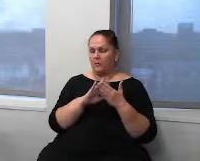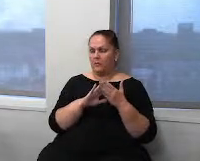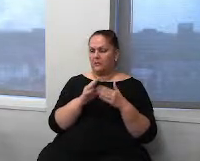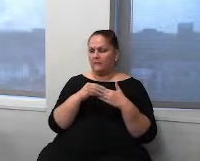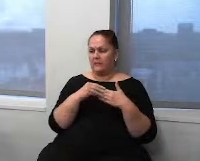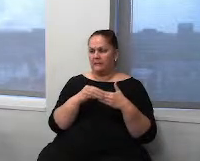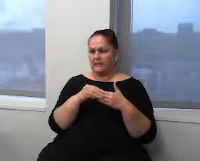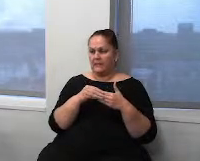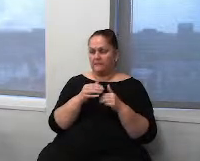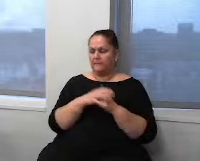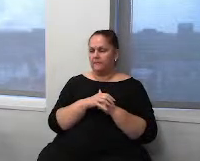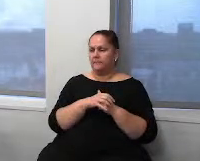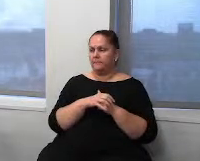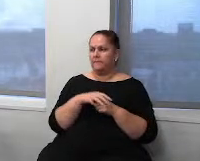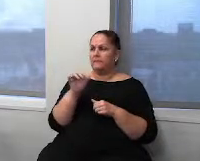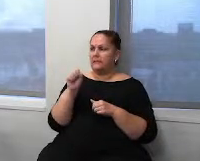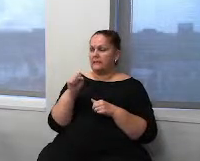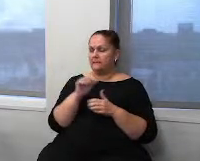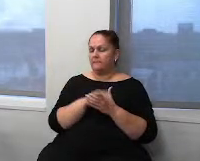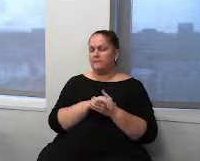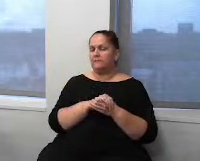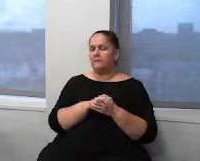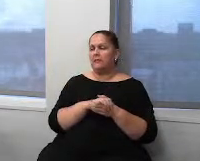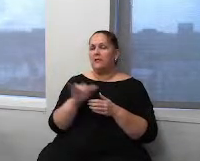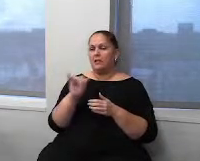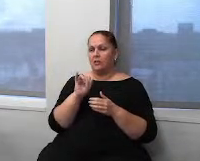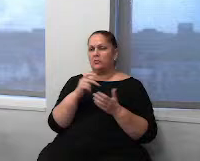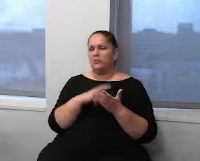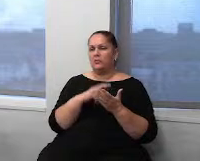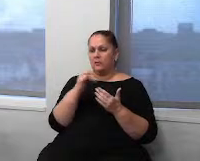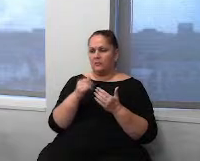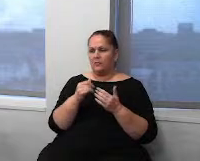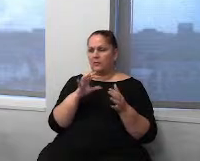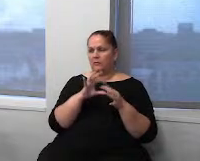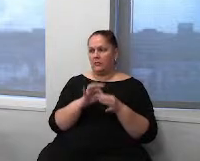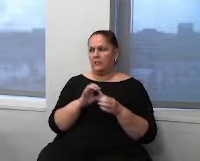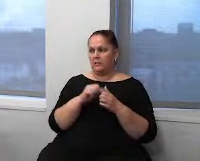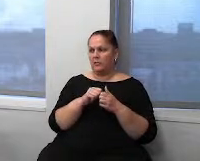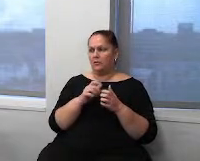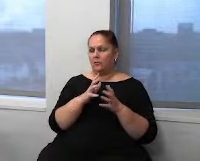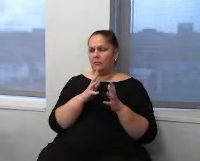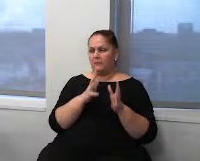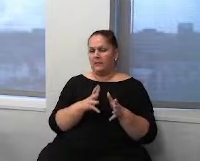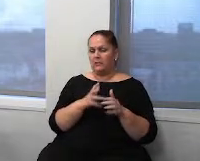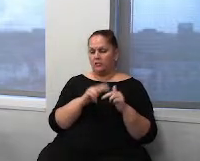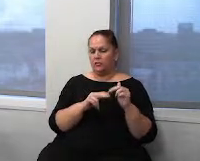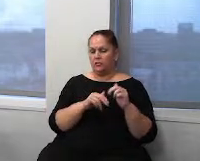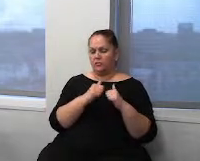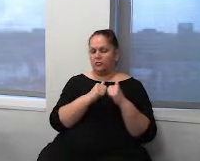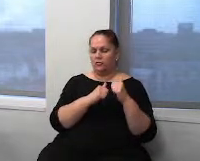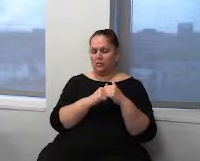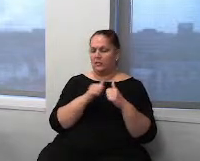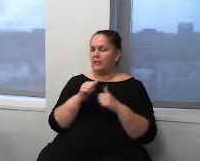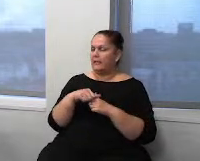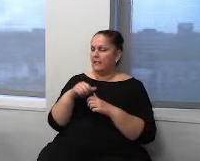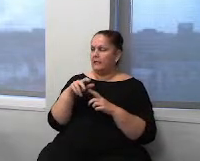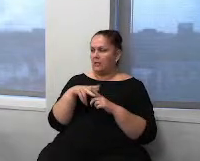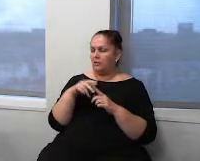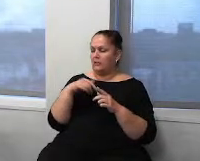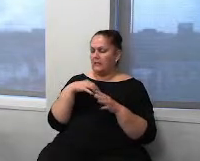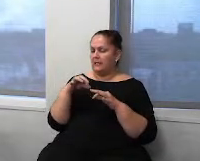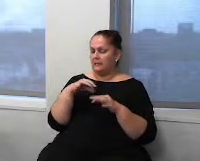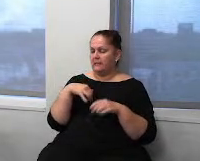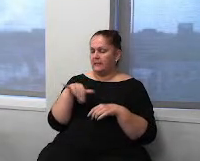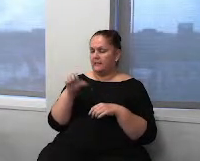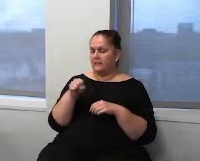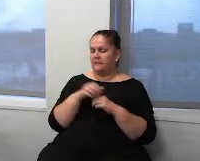for operational flexibility. Yes. And also the projects related to abandoned infrastructure. In